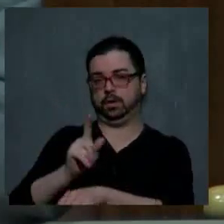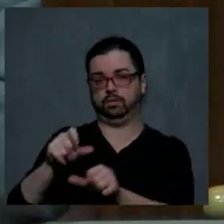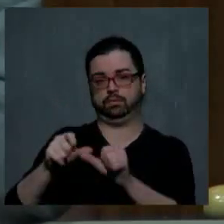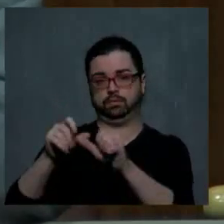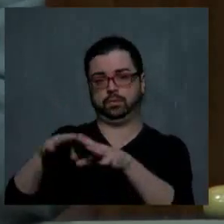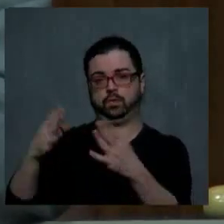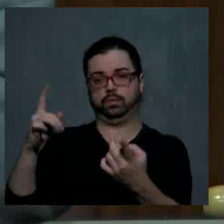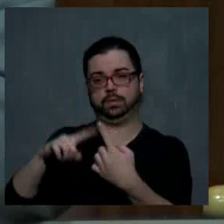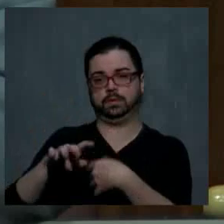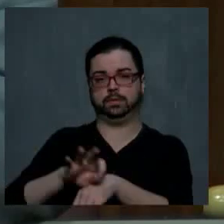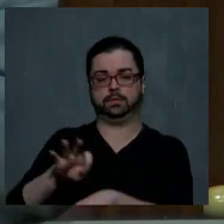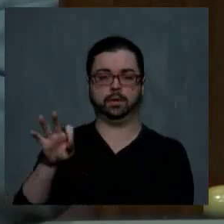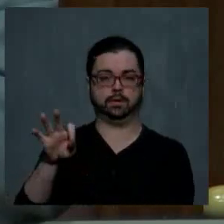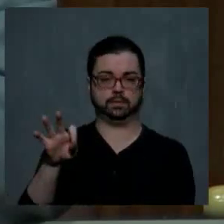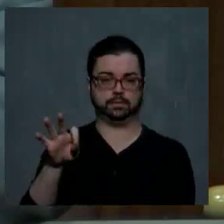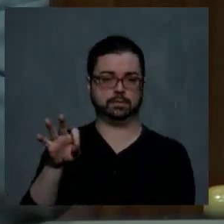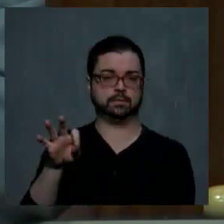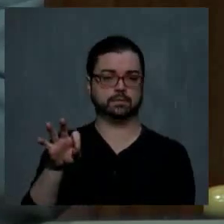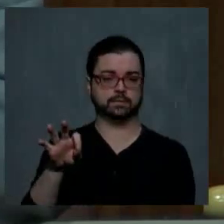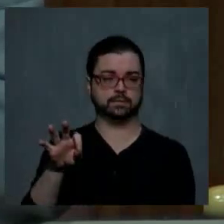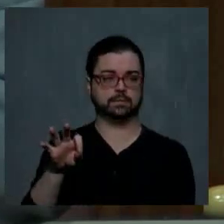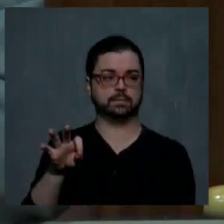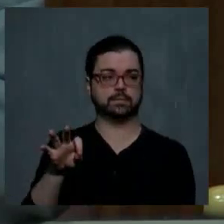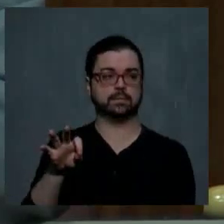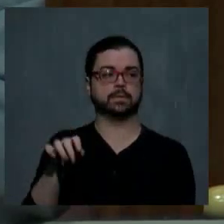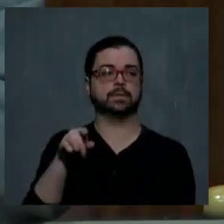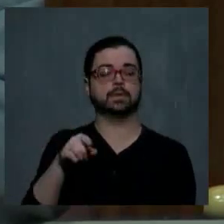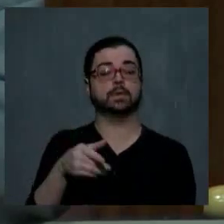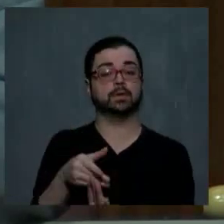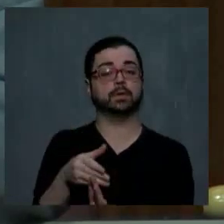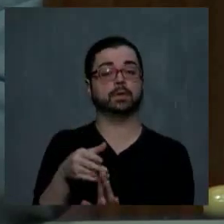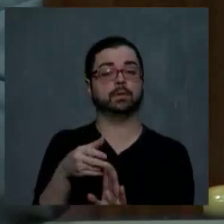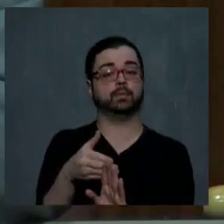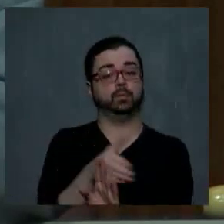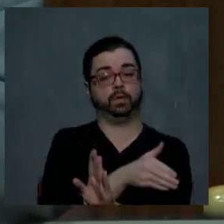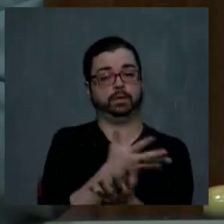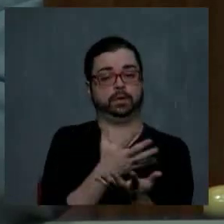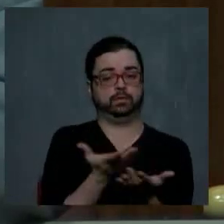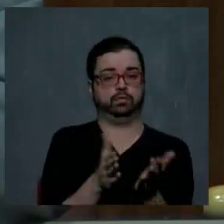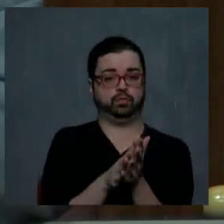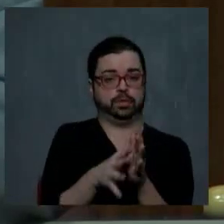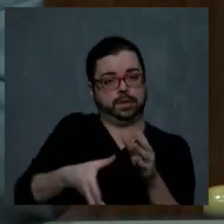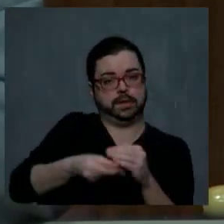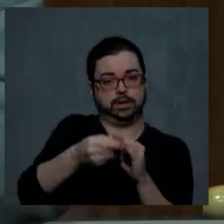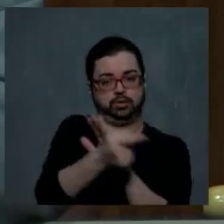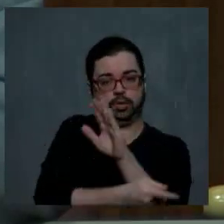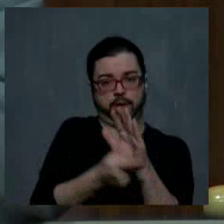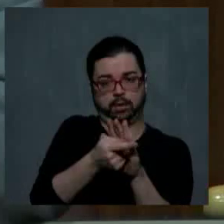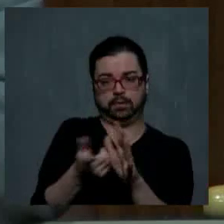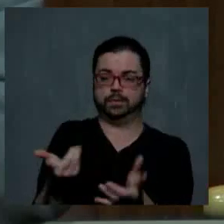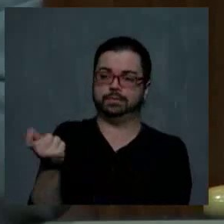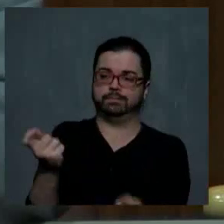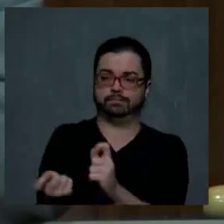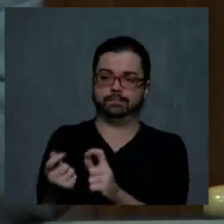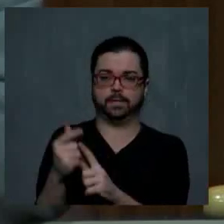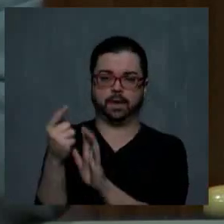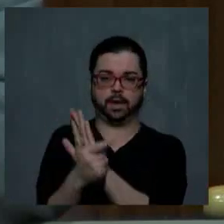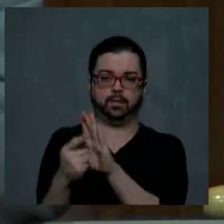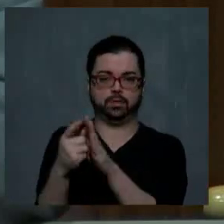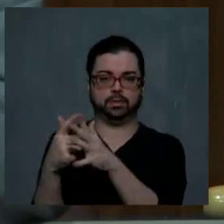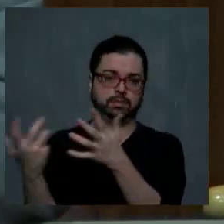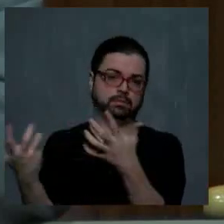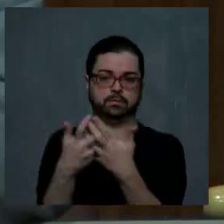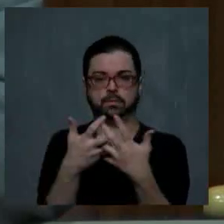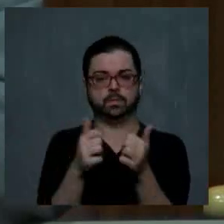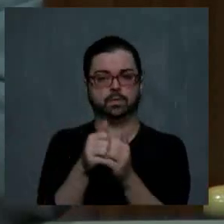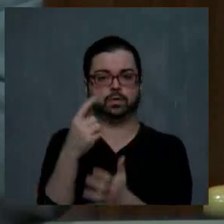open till 9. The applicant previously requested additional hours but has since amended their hours to coincide with what